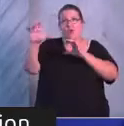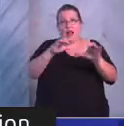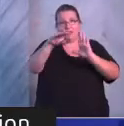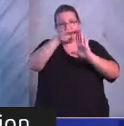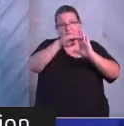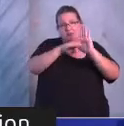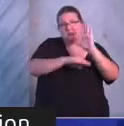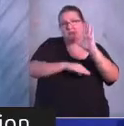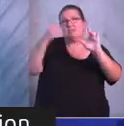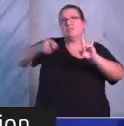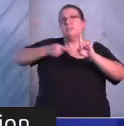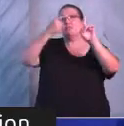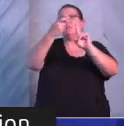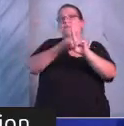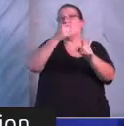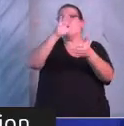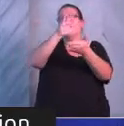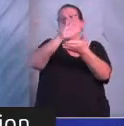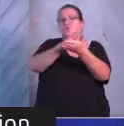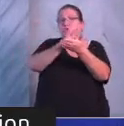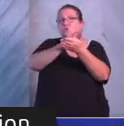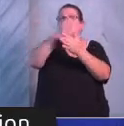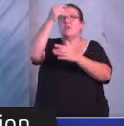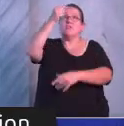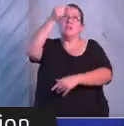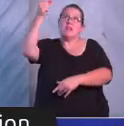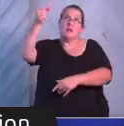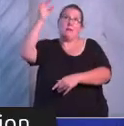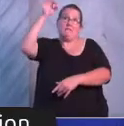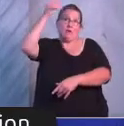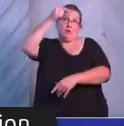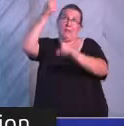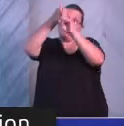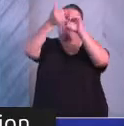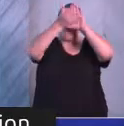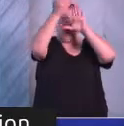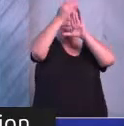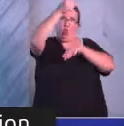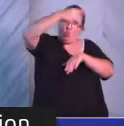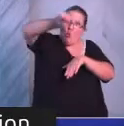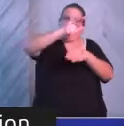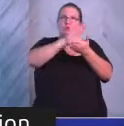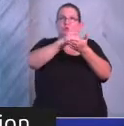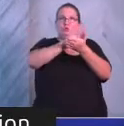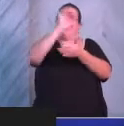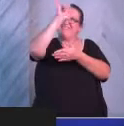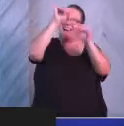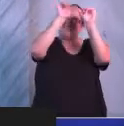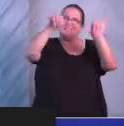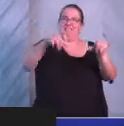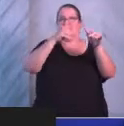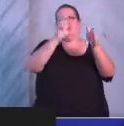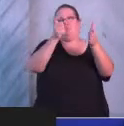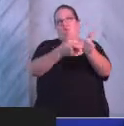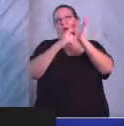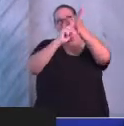specifically as a result of the schools that the federal government ran. These are the schools this is the system that we need to fix,